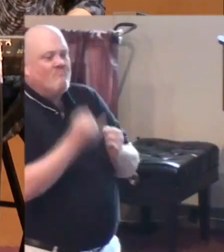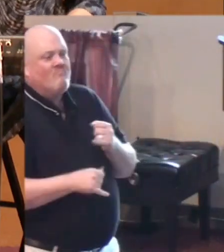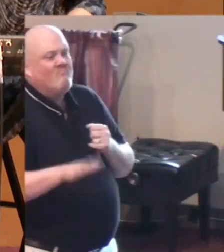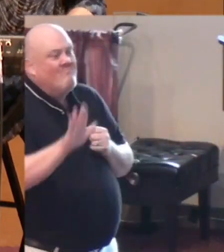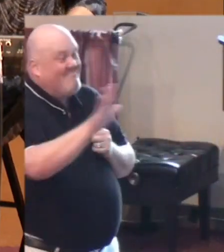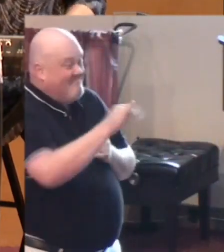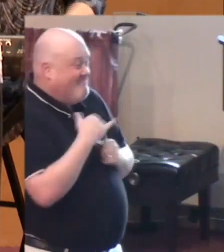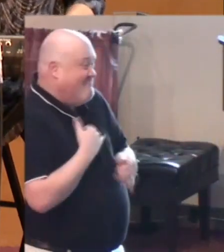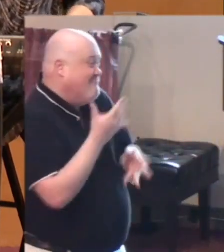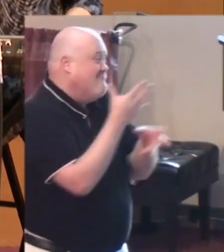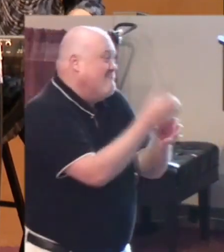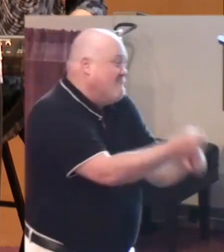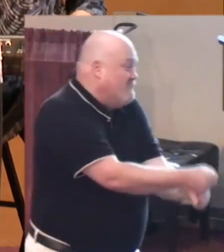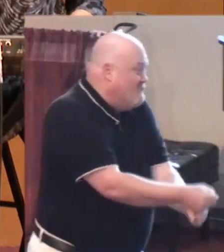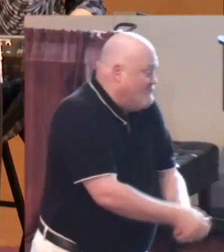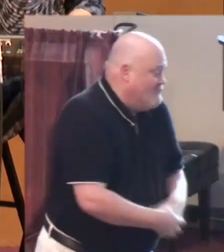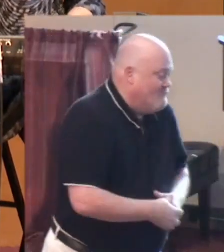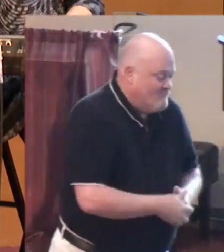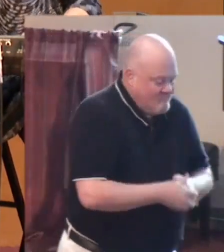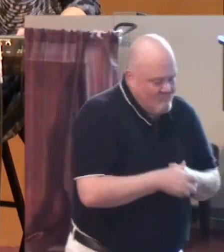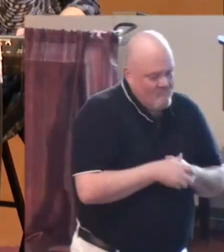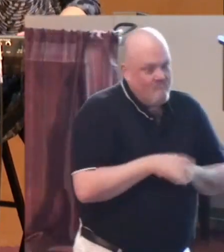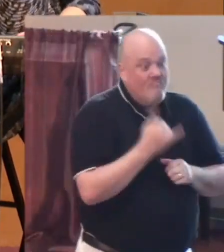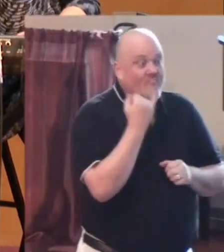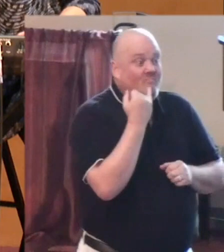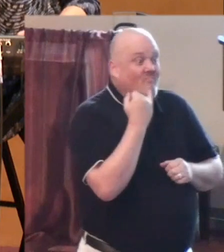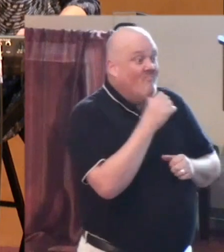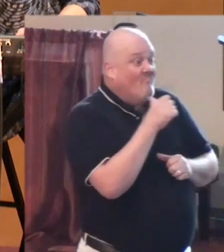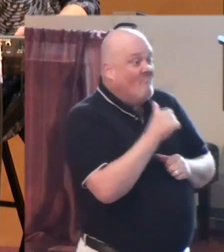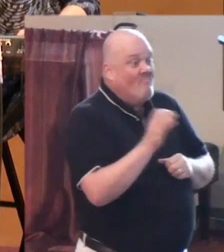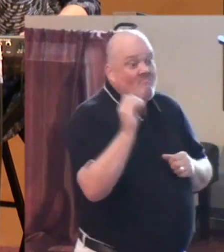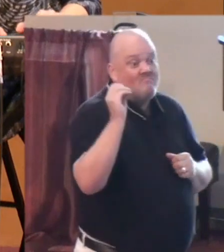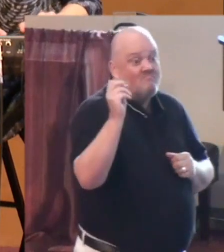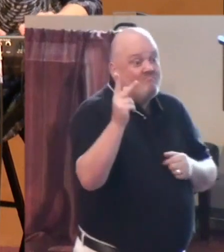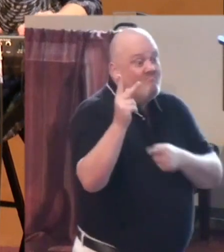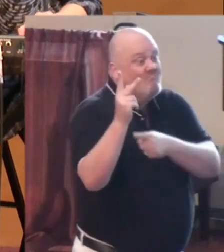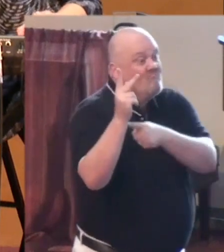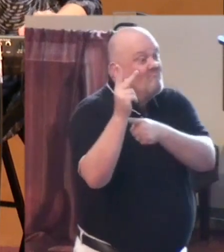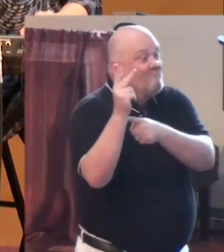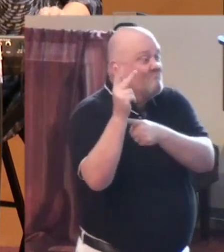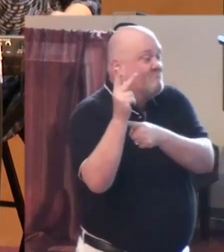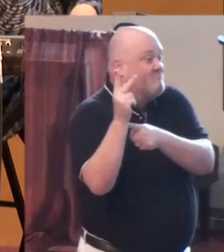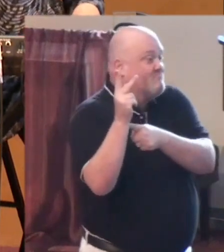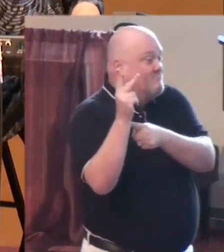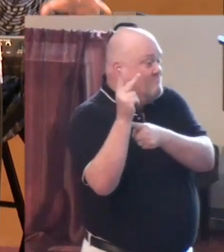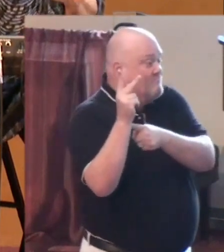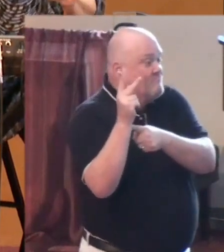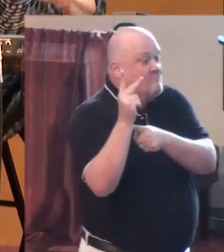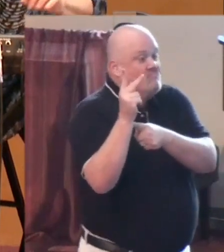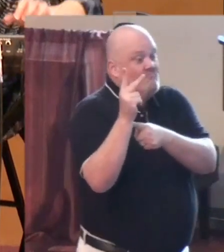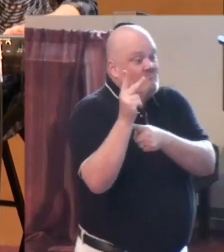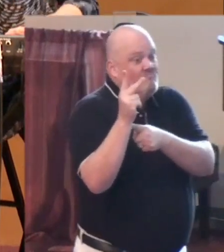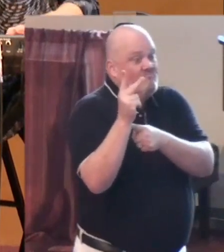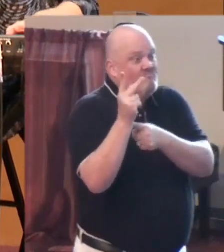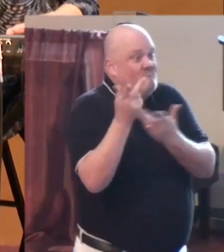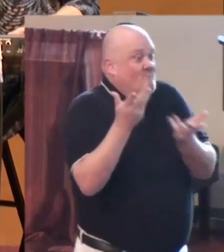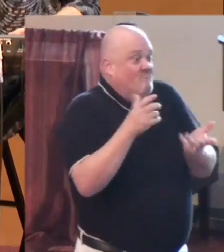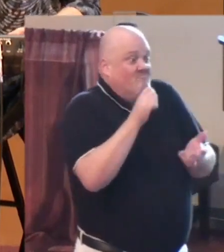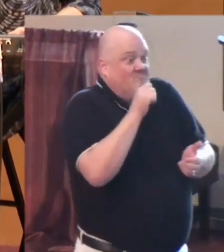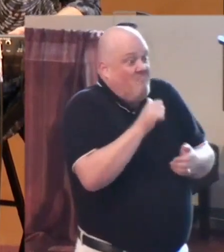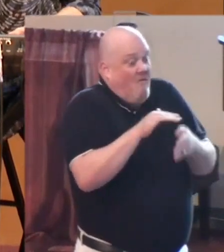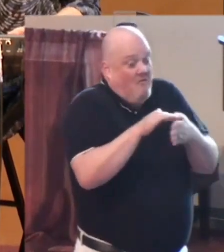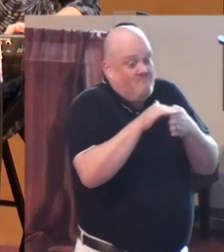my friend, if it's not okay, it's not